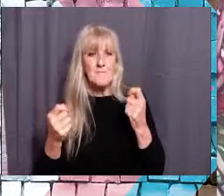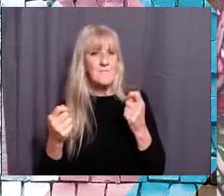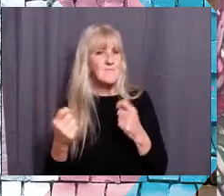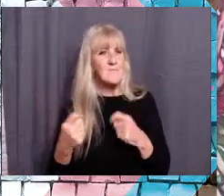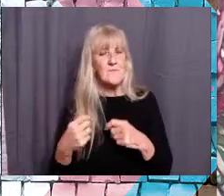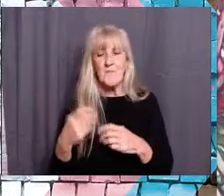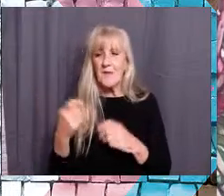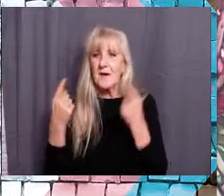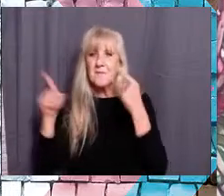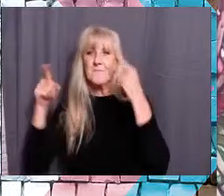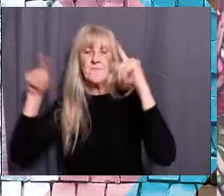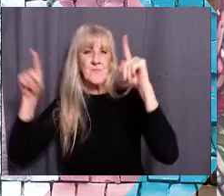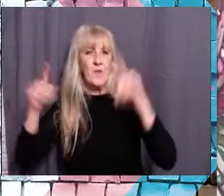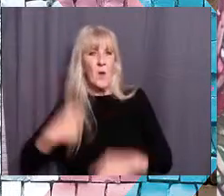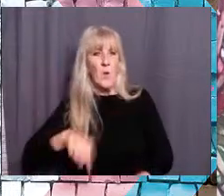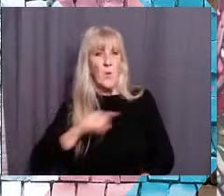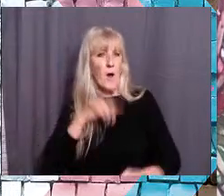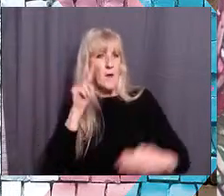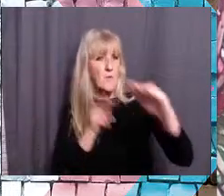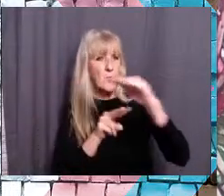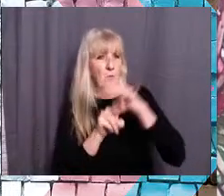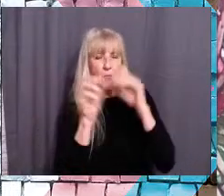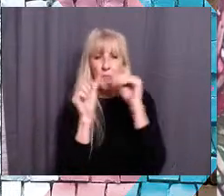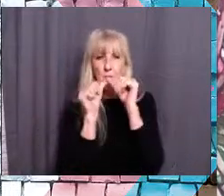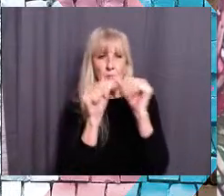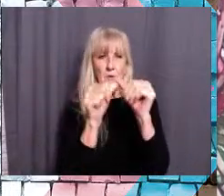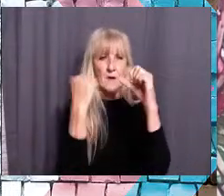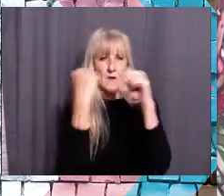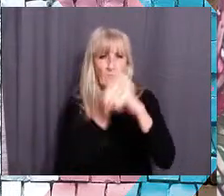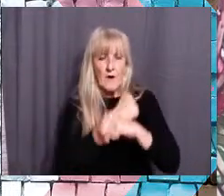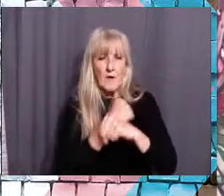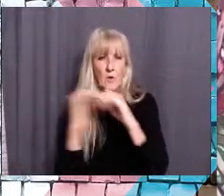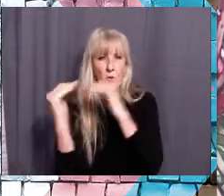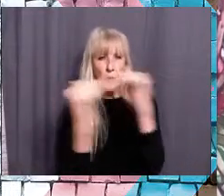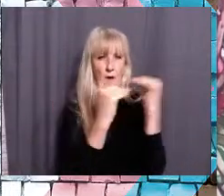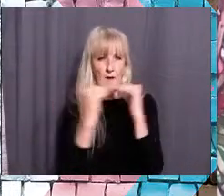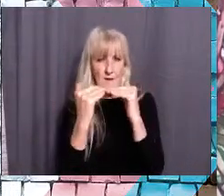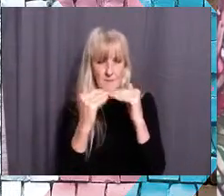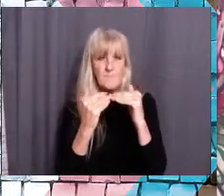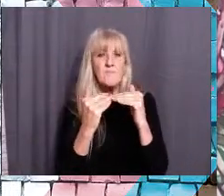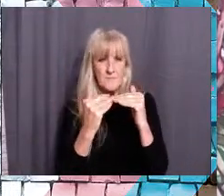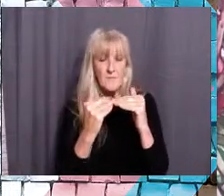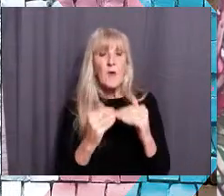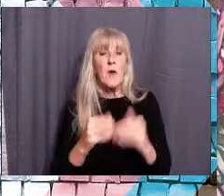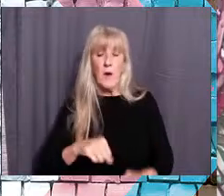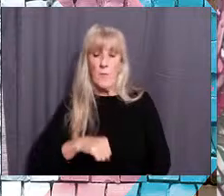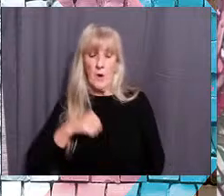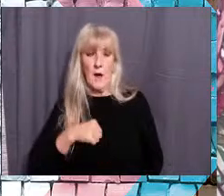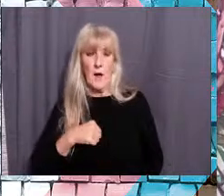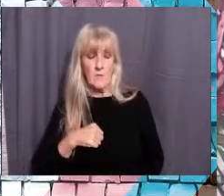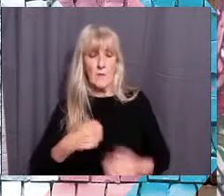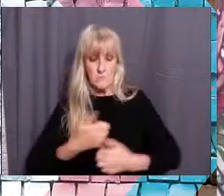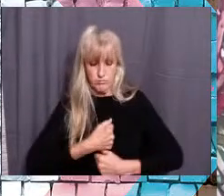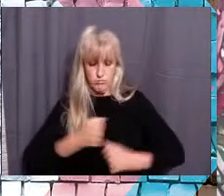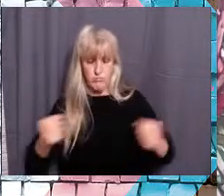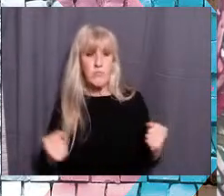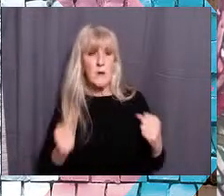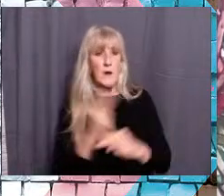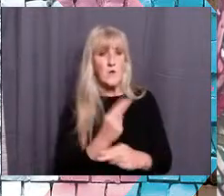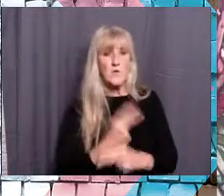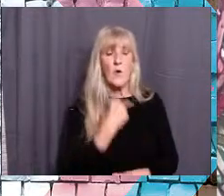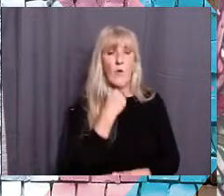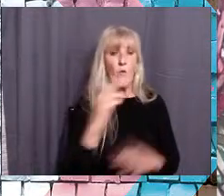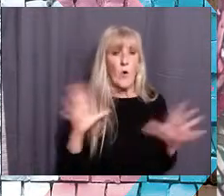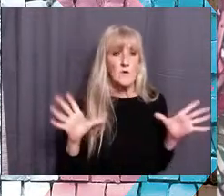looking forward and continuing to fight for progress and equality. Pride is about visibility and about using our collective voices. So